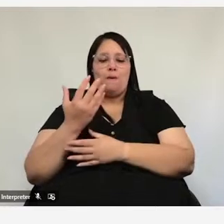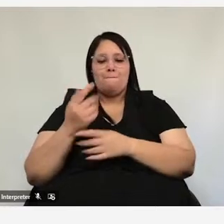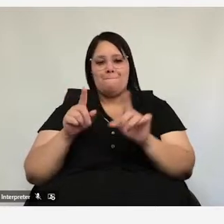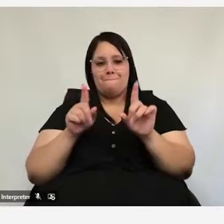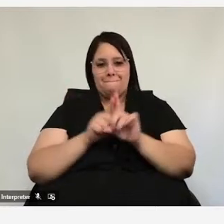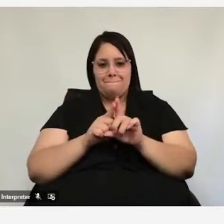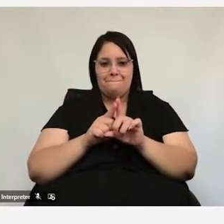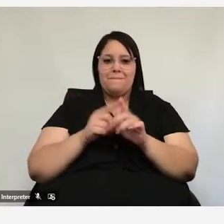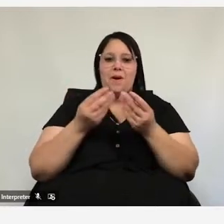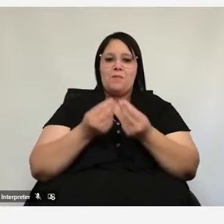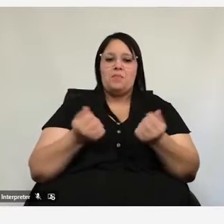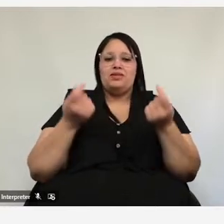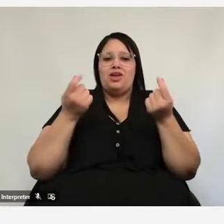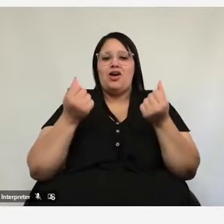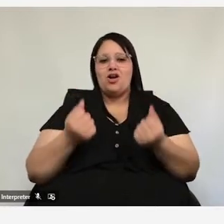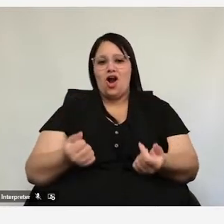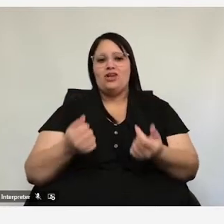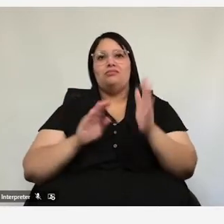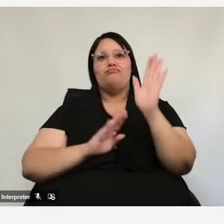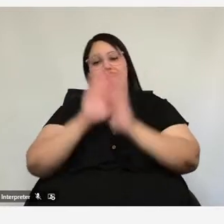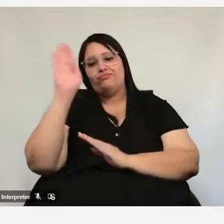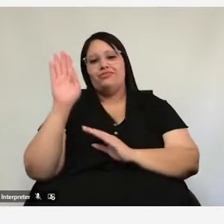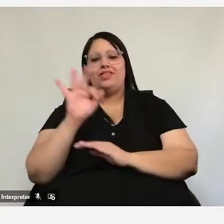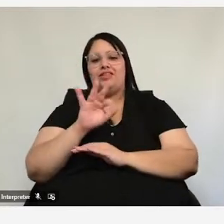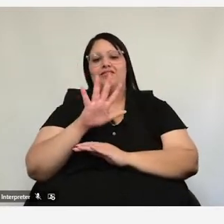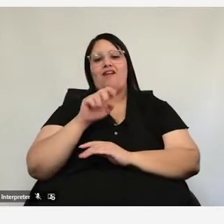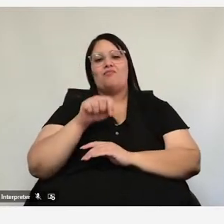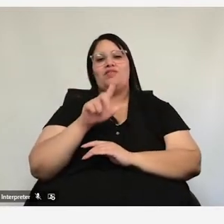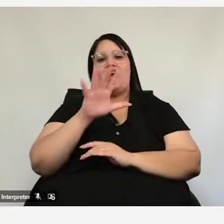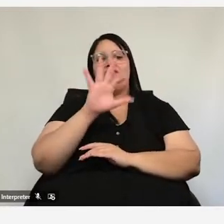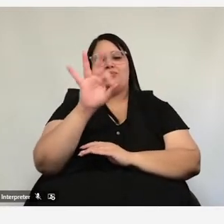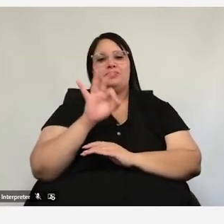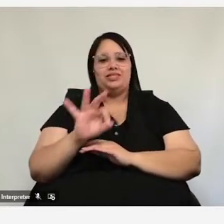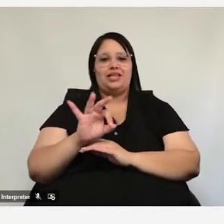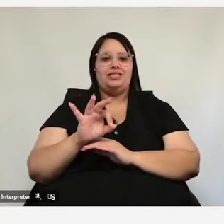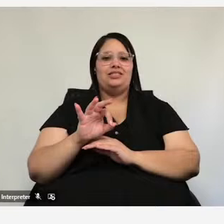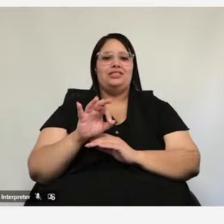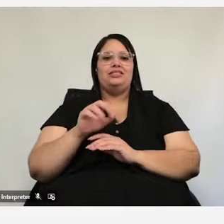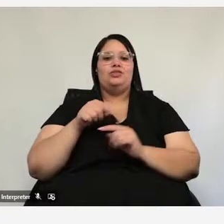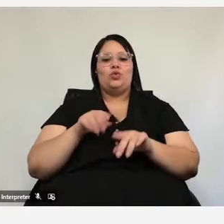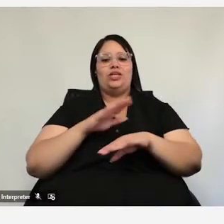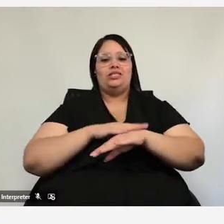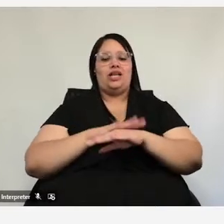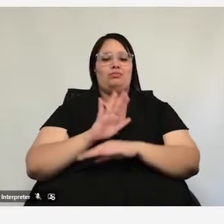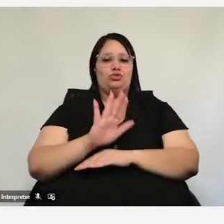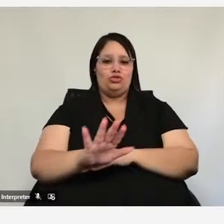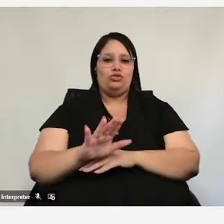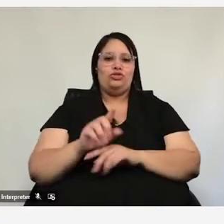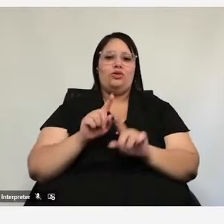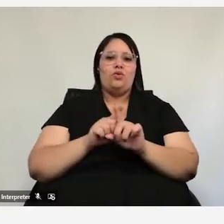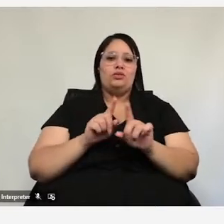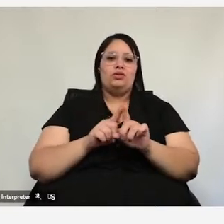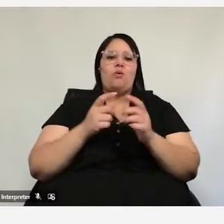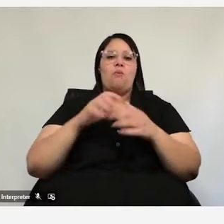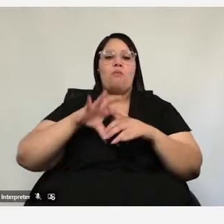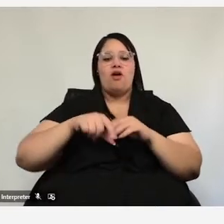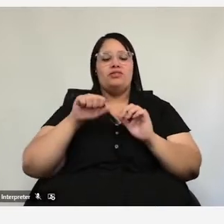where property prices surged by 35.5% during this time. The economic hub of the province